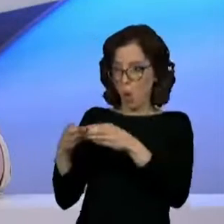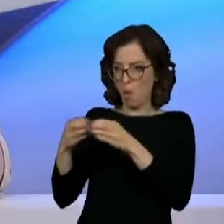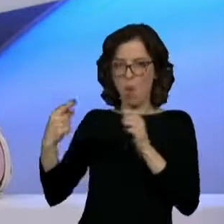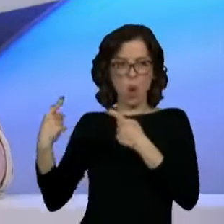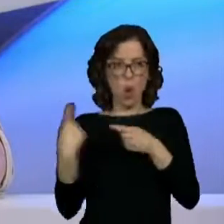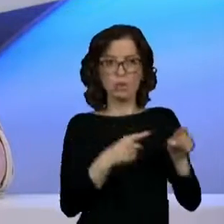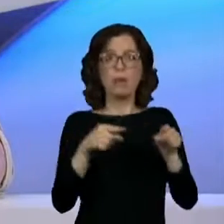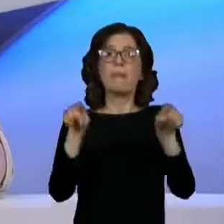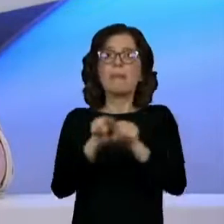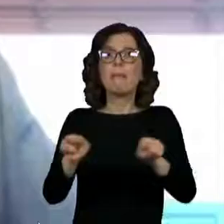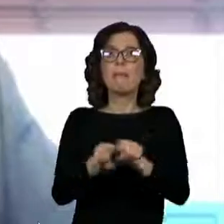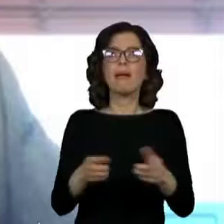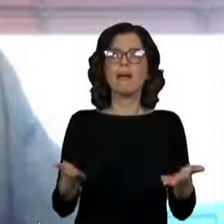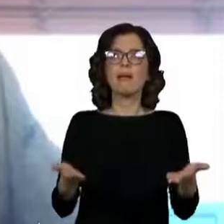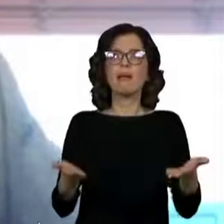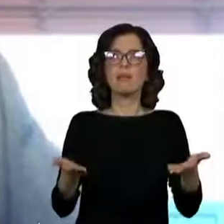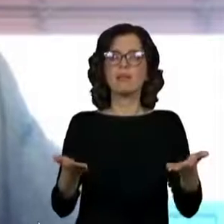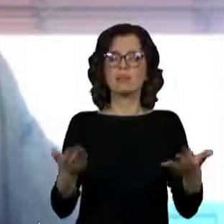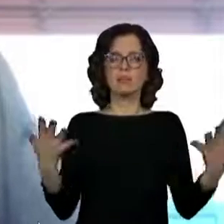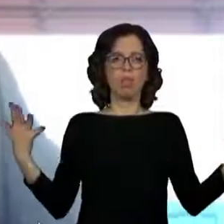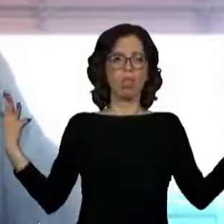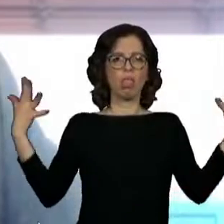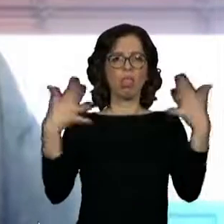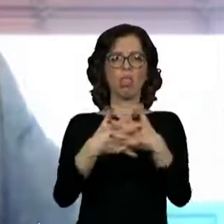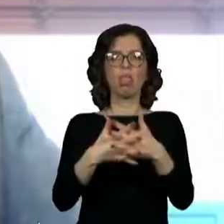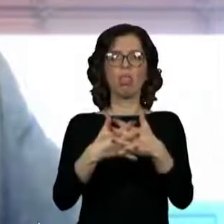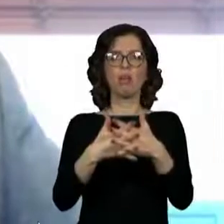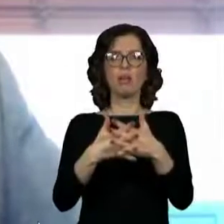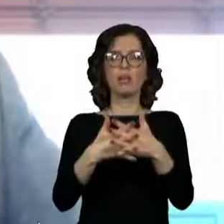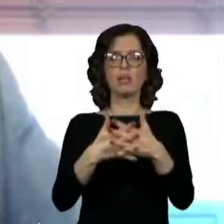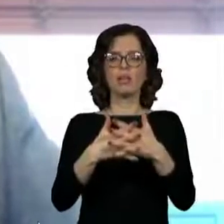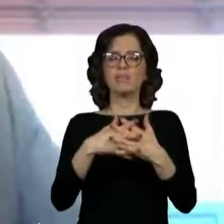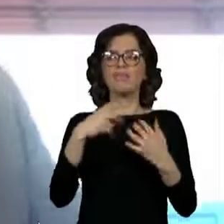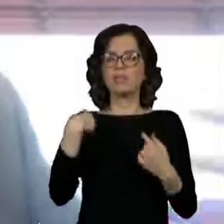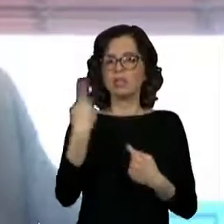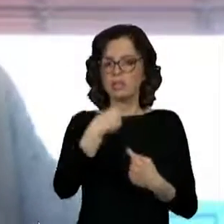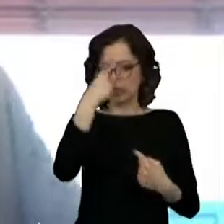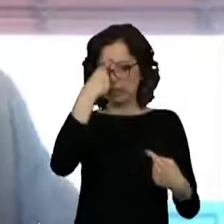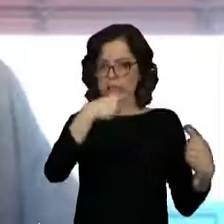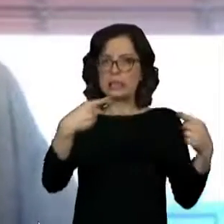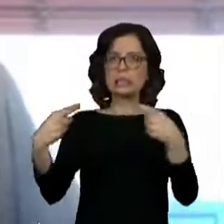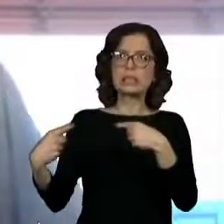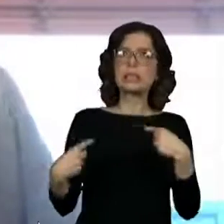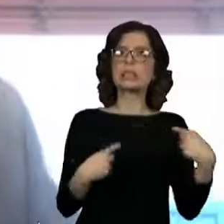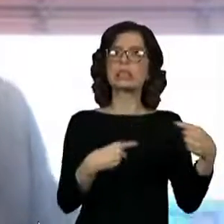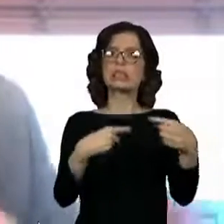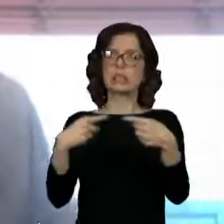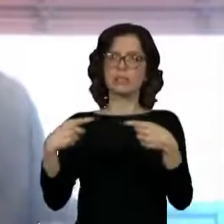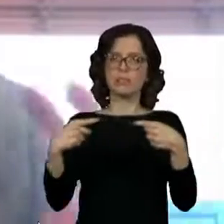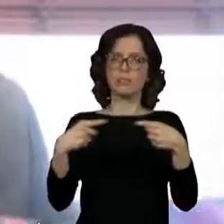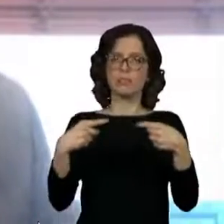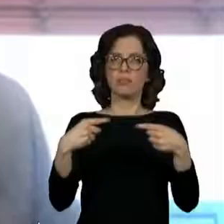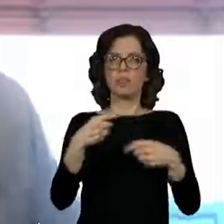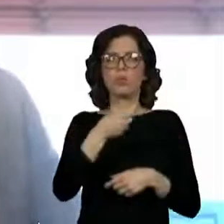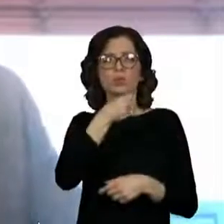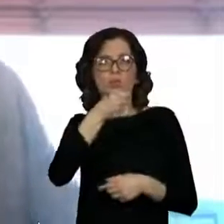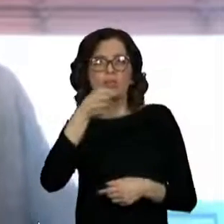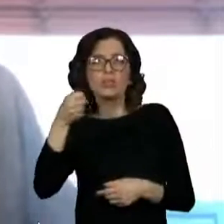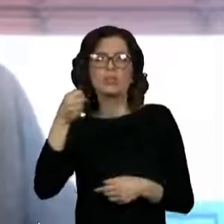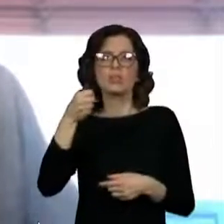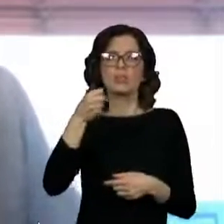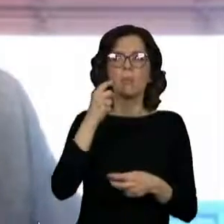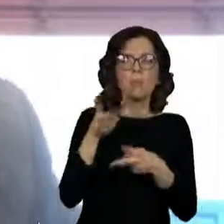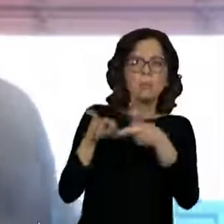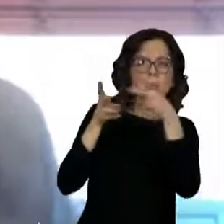the opposition do the same thing? It's a very difficult call. It's a dilemma similar to what we were talking about with journalists covering